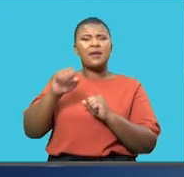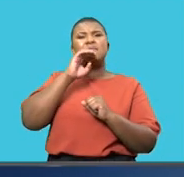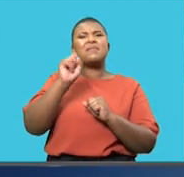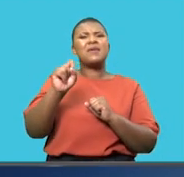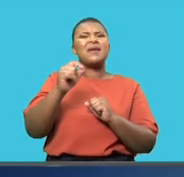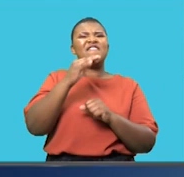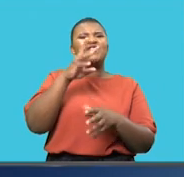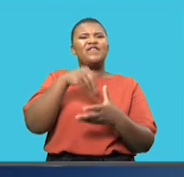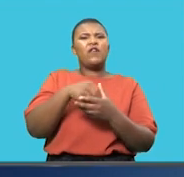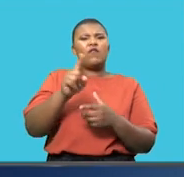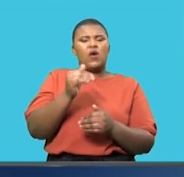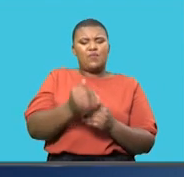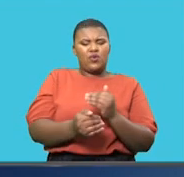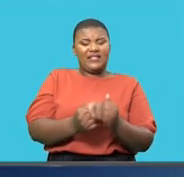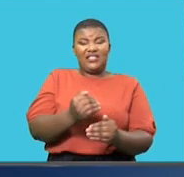the procedure.